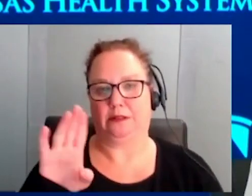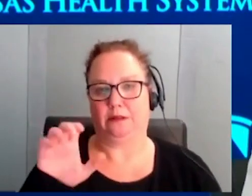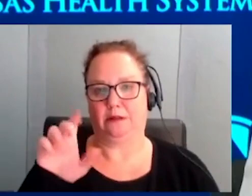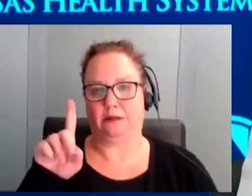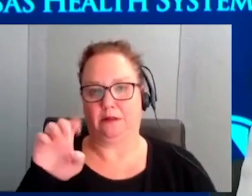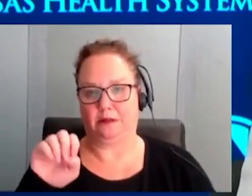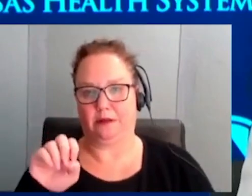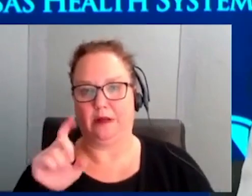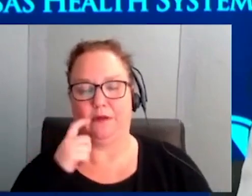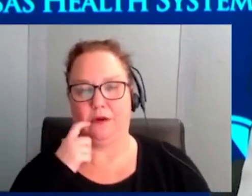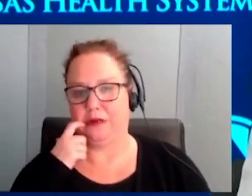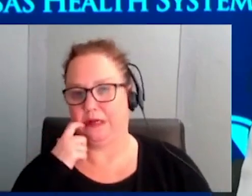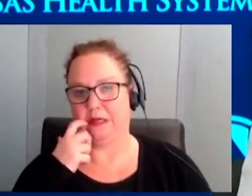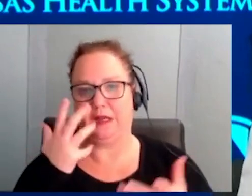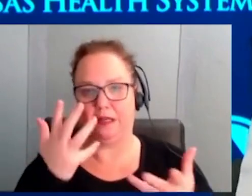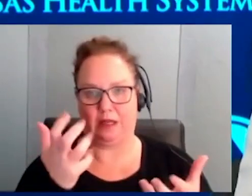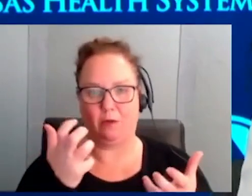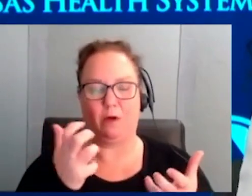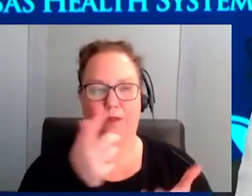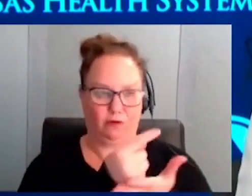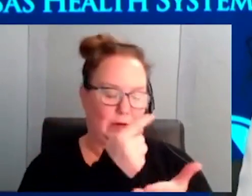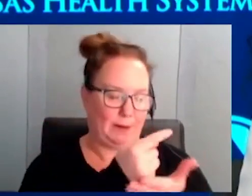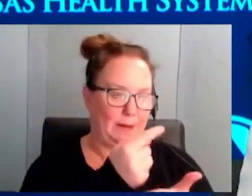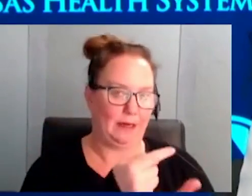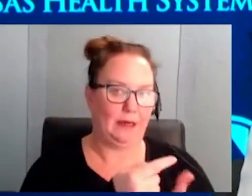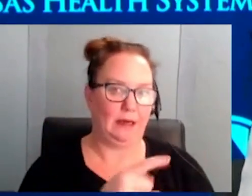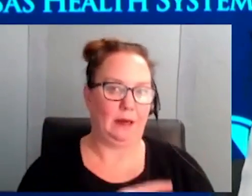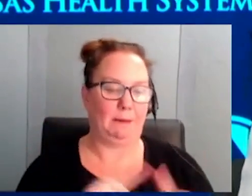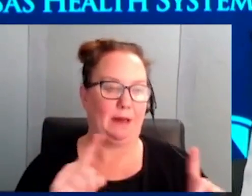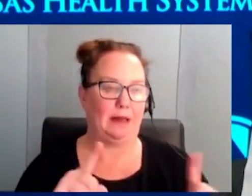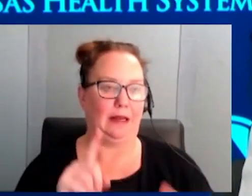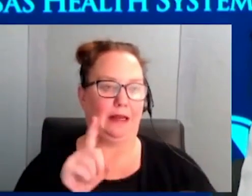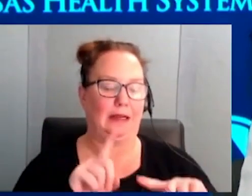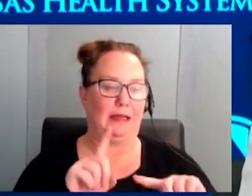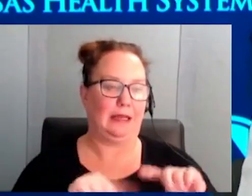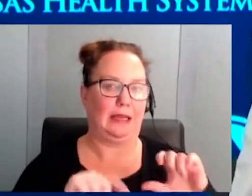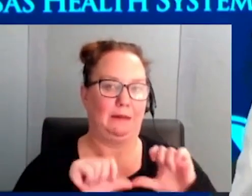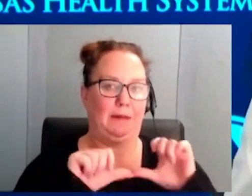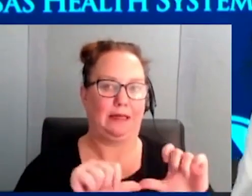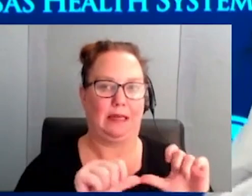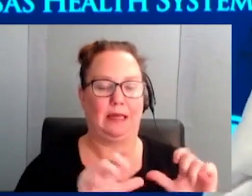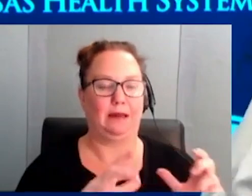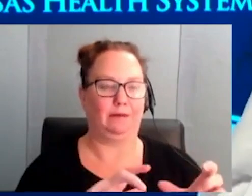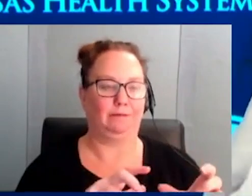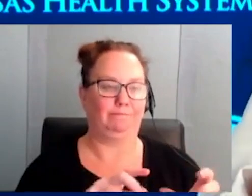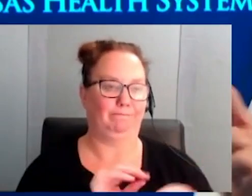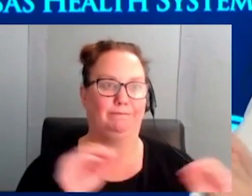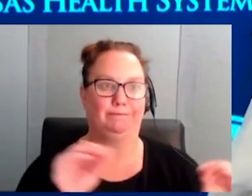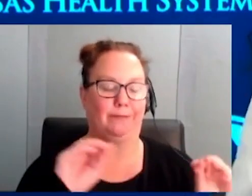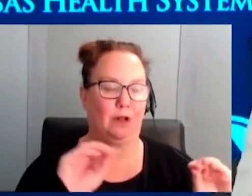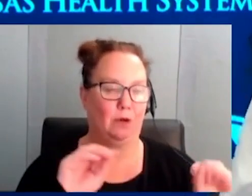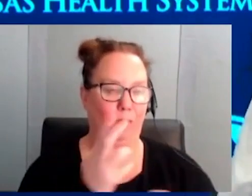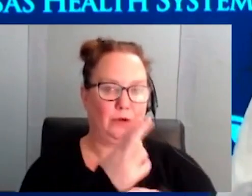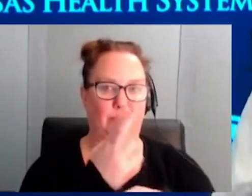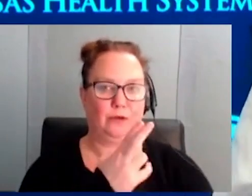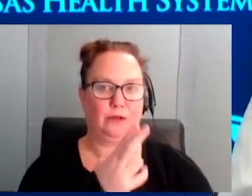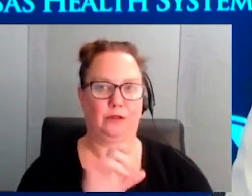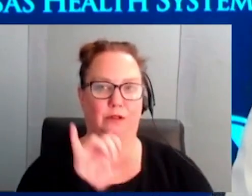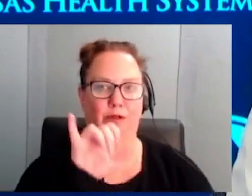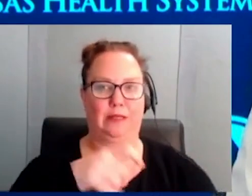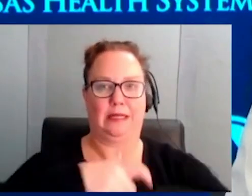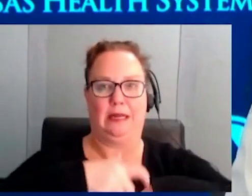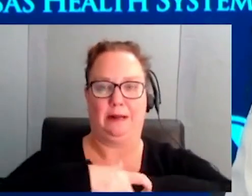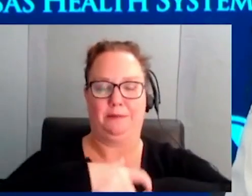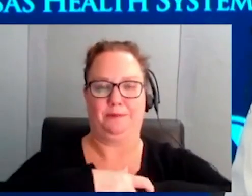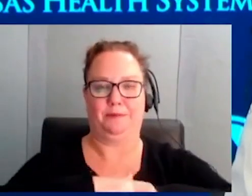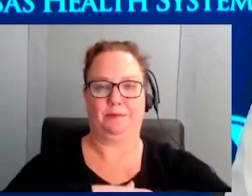buprenorphine and want buprenorphine treatment, but are not able to maintain abstinence during that time, then they are